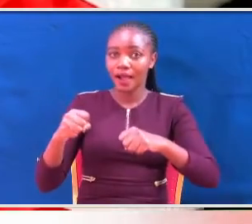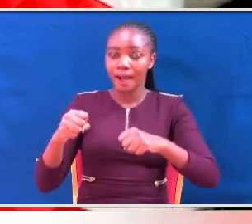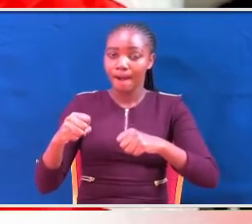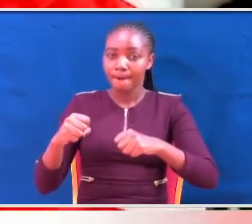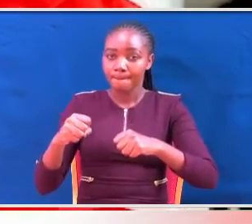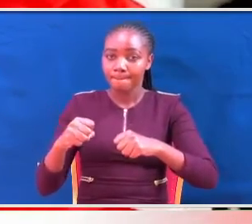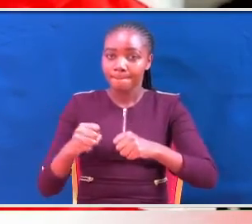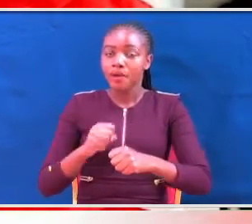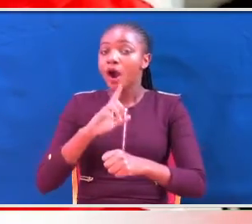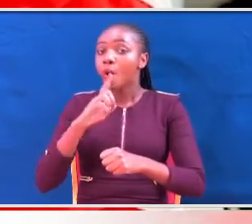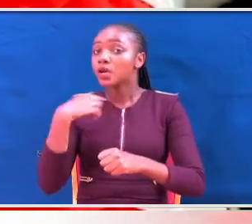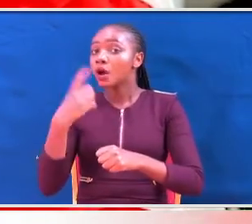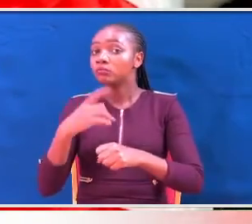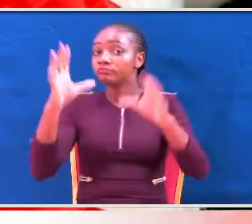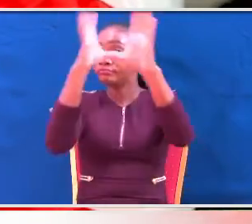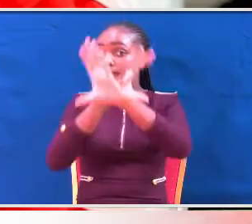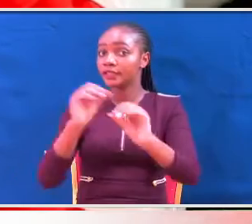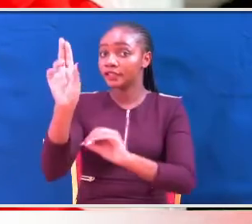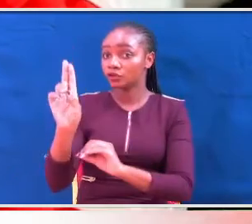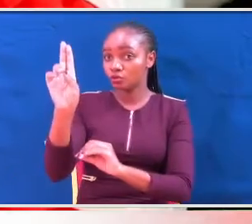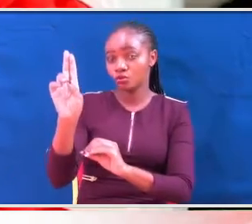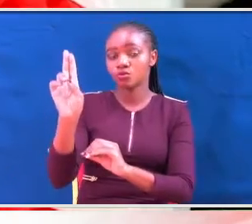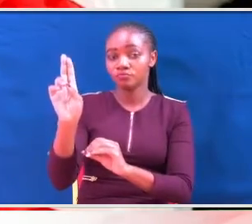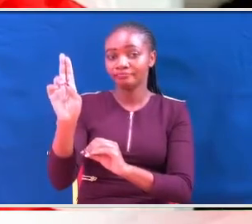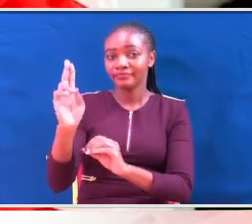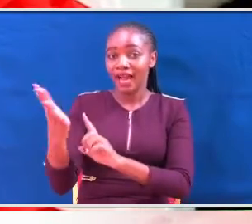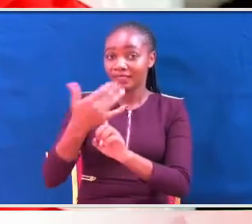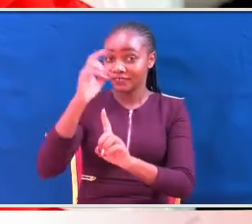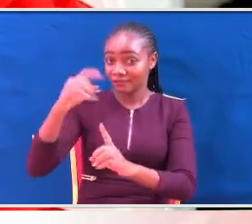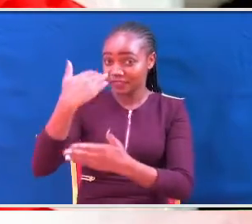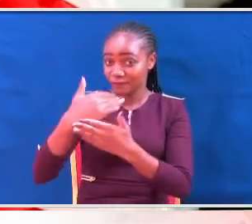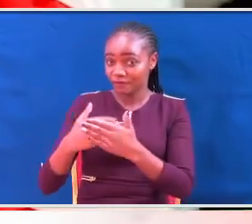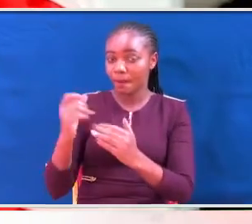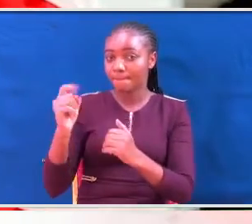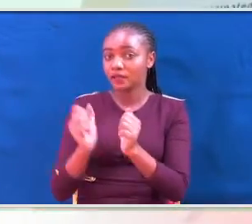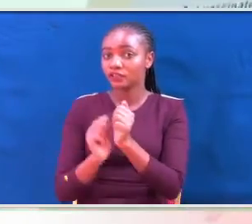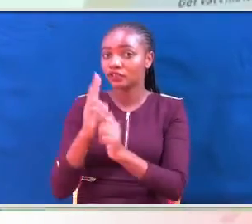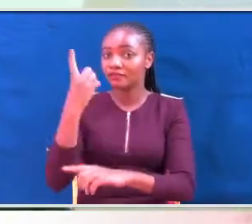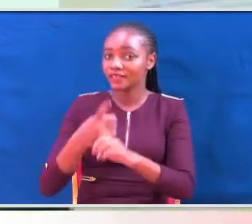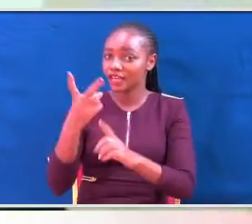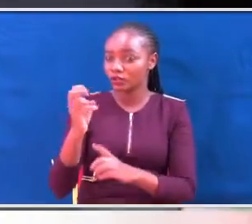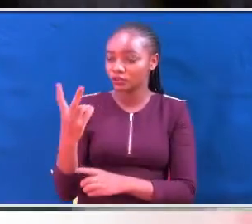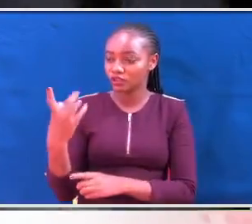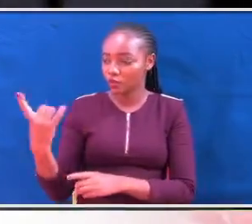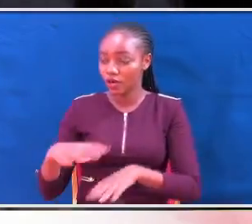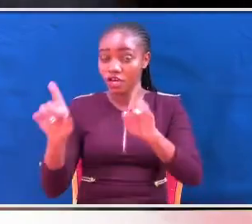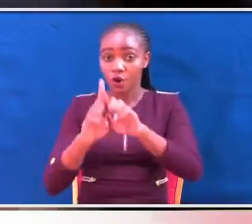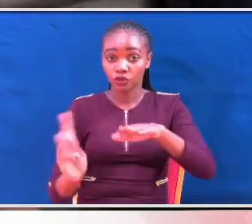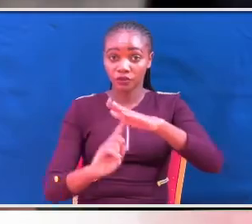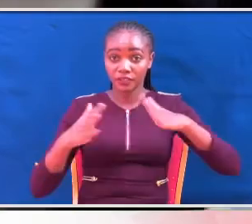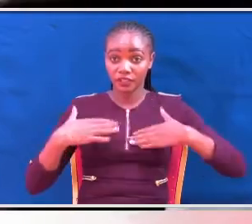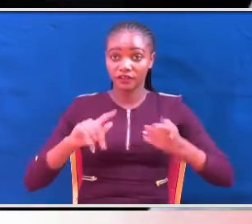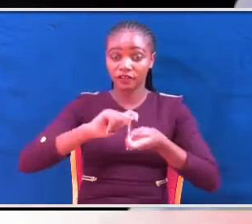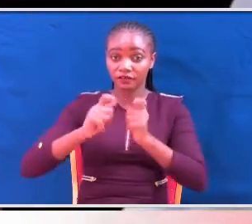His Excellency the President that we must achieve by December of this year. The Ministry of Health has revised